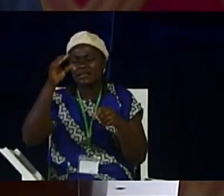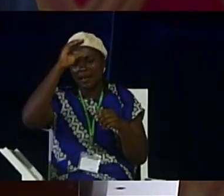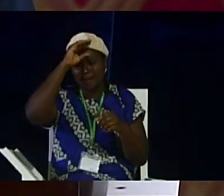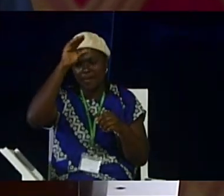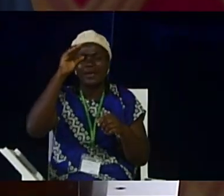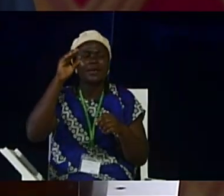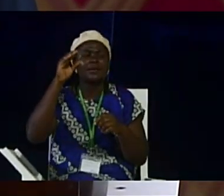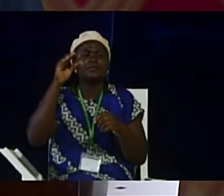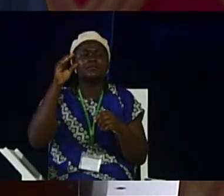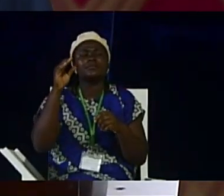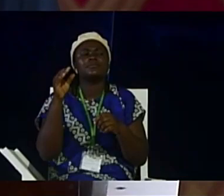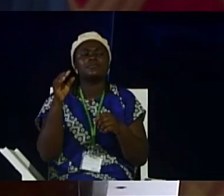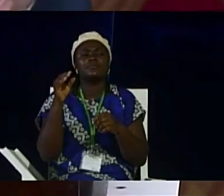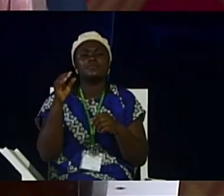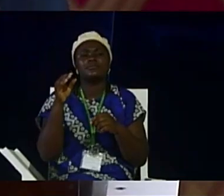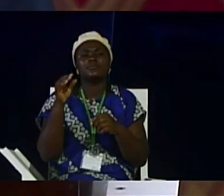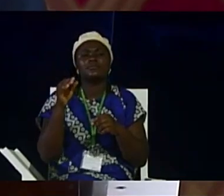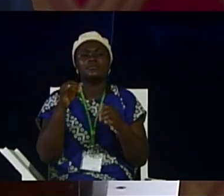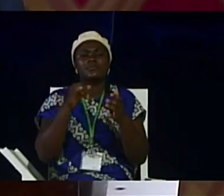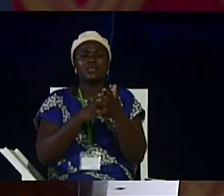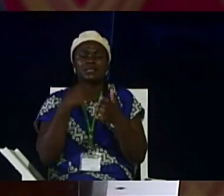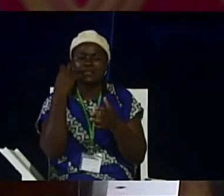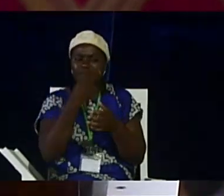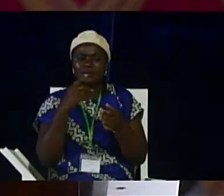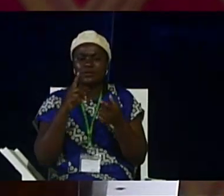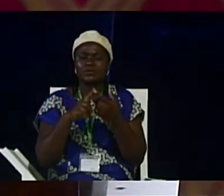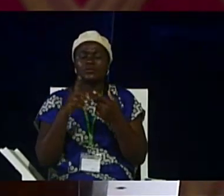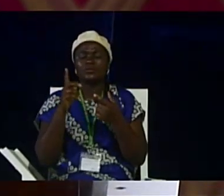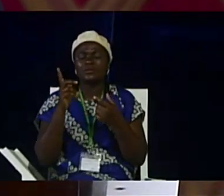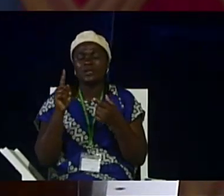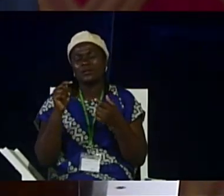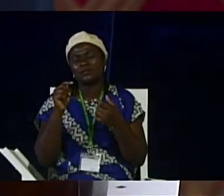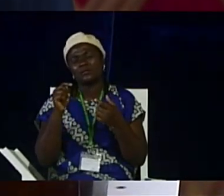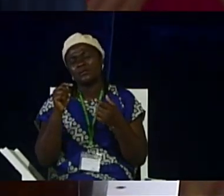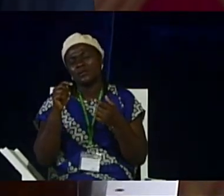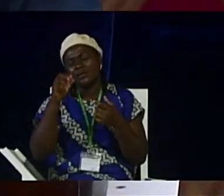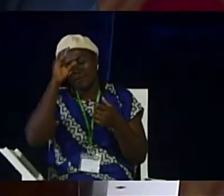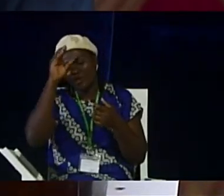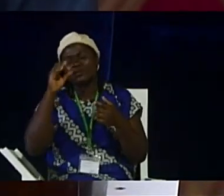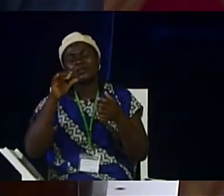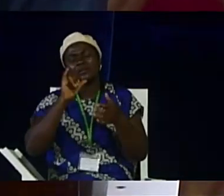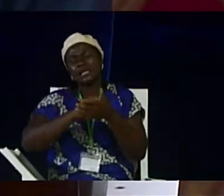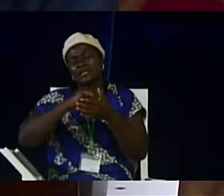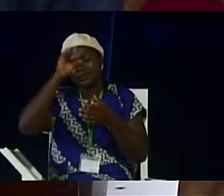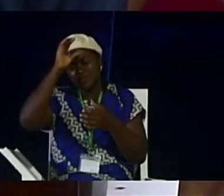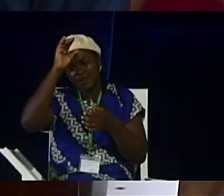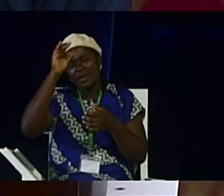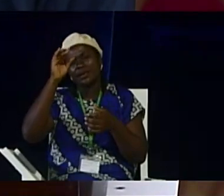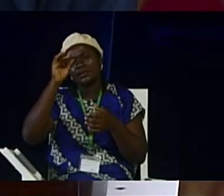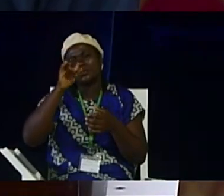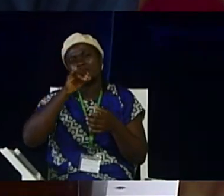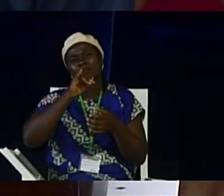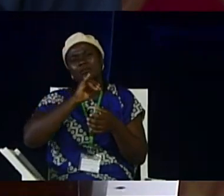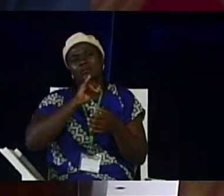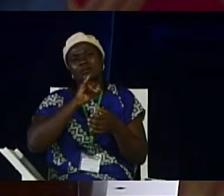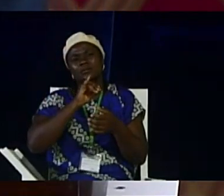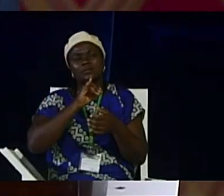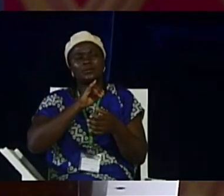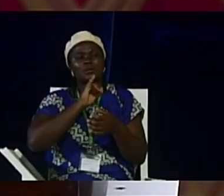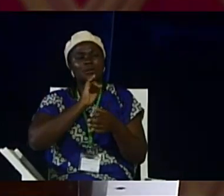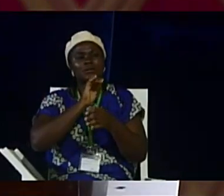frailty. It speaks to the fact that when man is pressed and